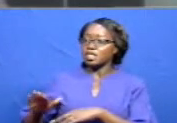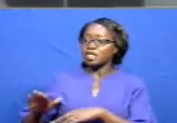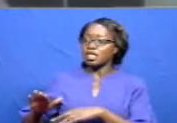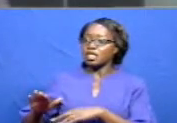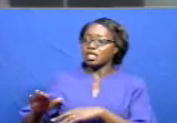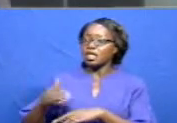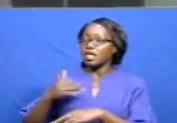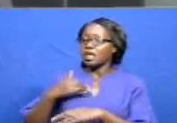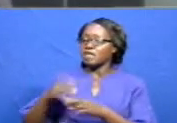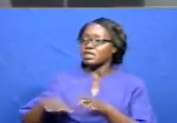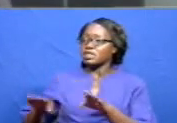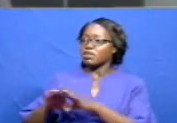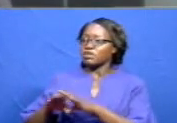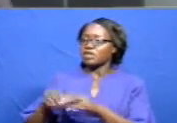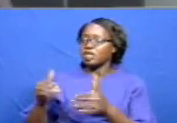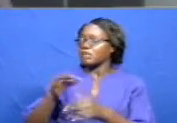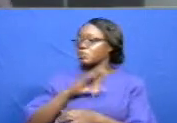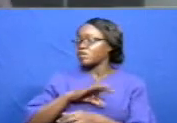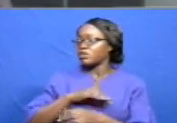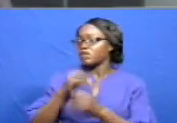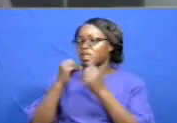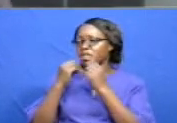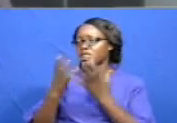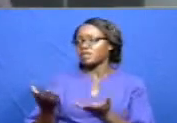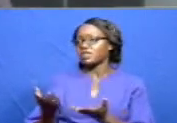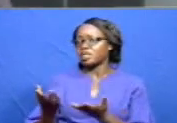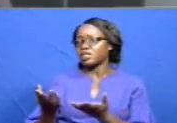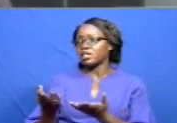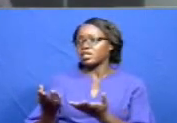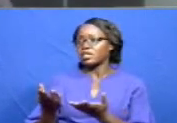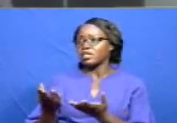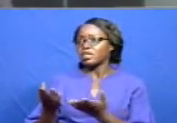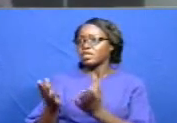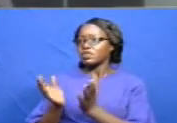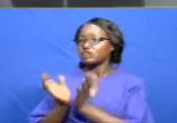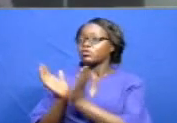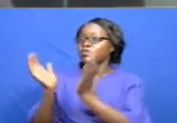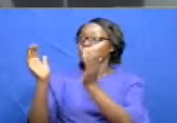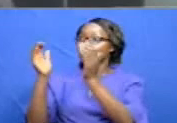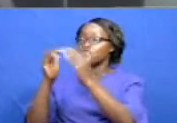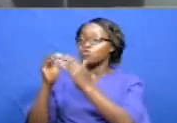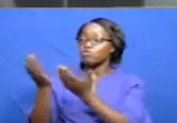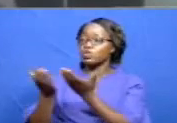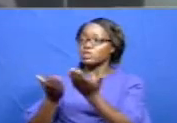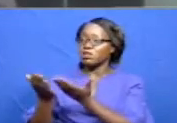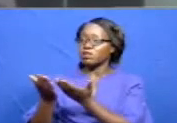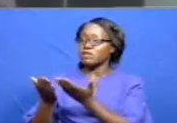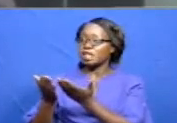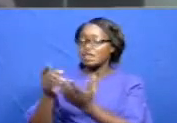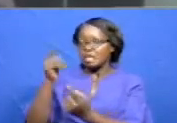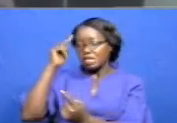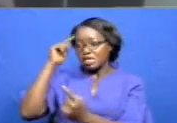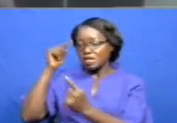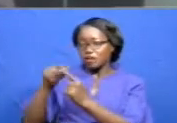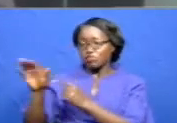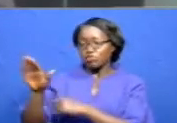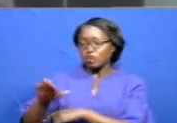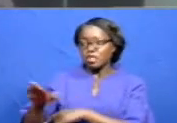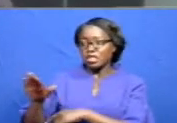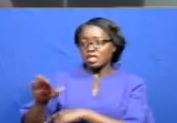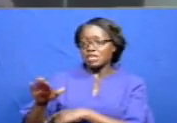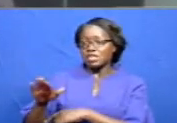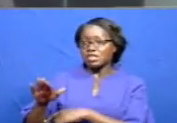terrestrial coverage, then there's no benefit to the loon service. This service is geared towards areas that